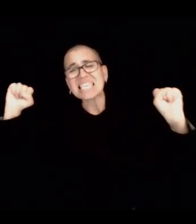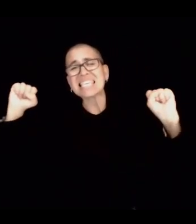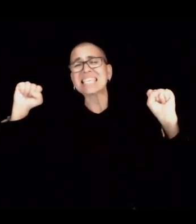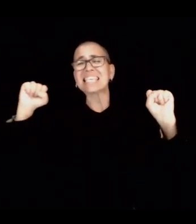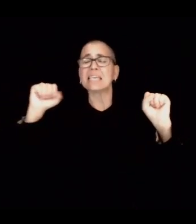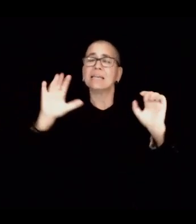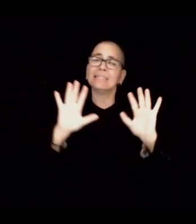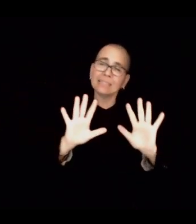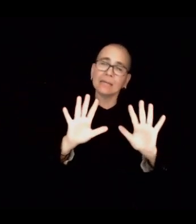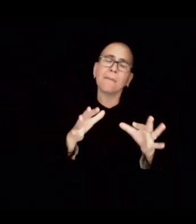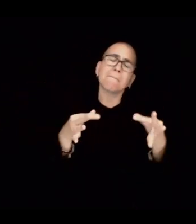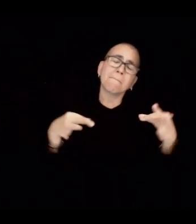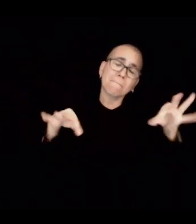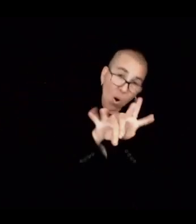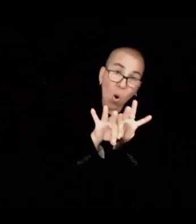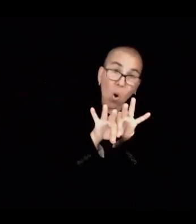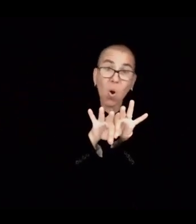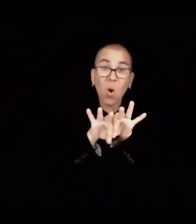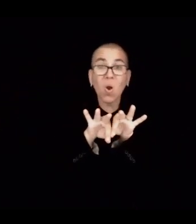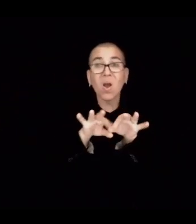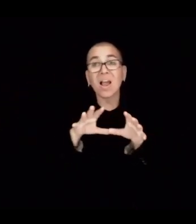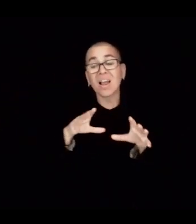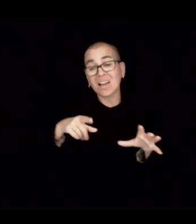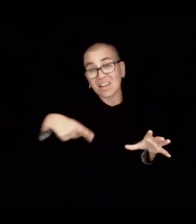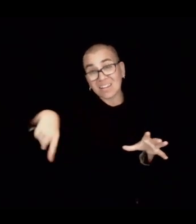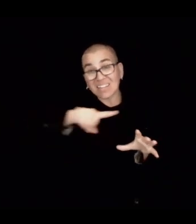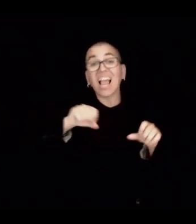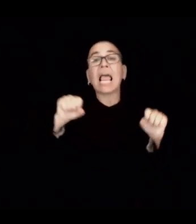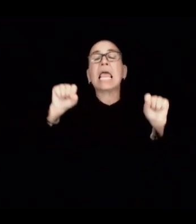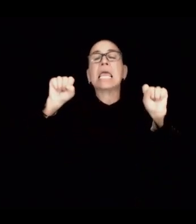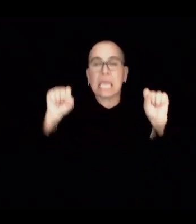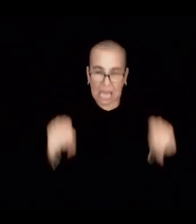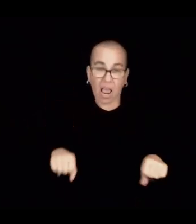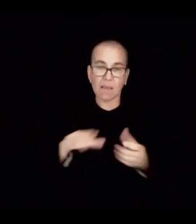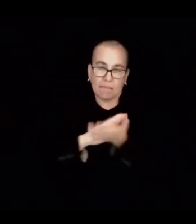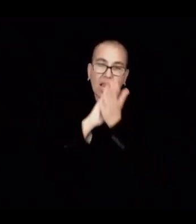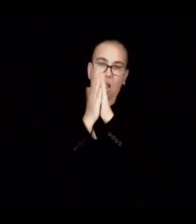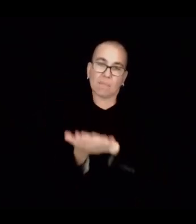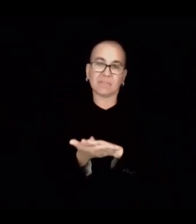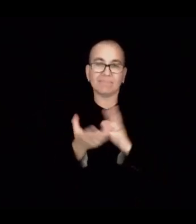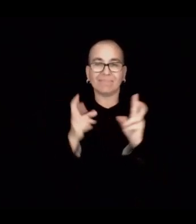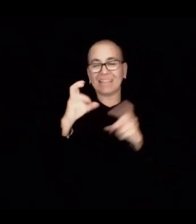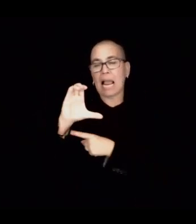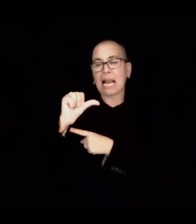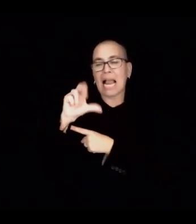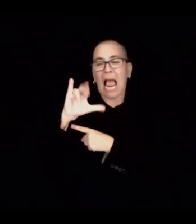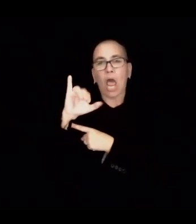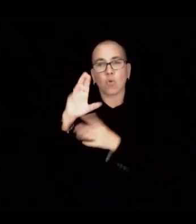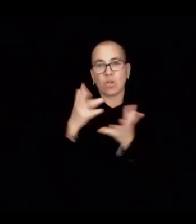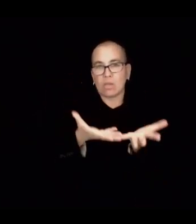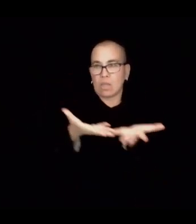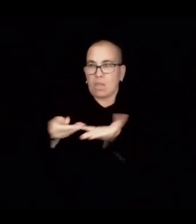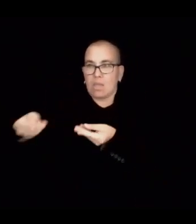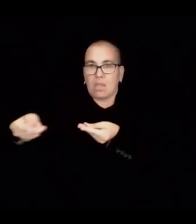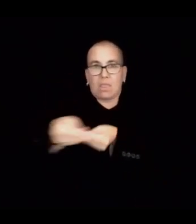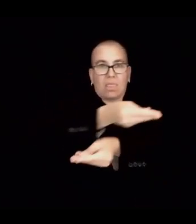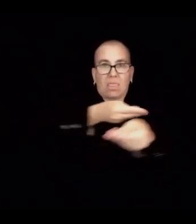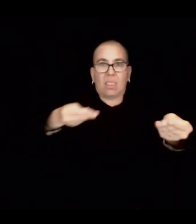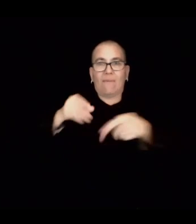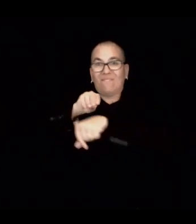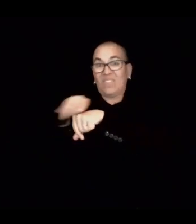they could be a risk factor for someone else. And even though they may not be at risk for complications, they can still get COVID just as easily